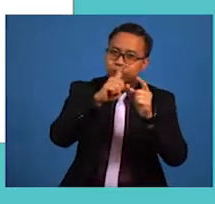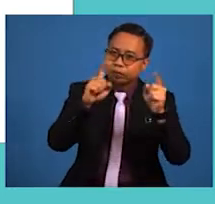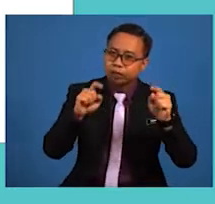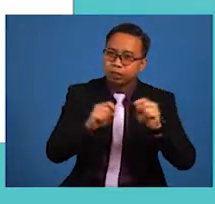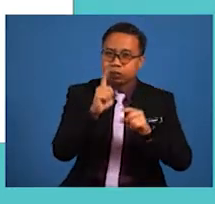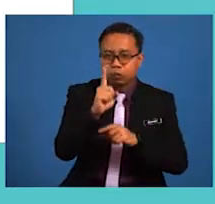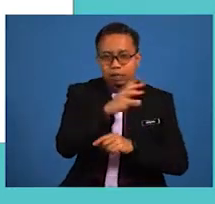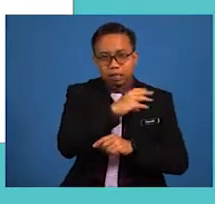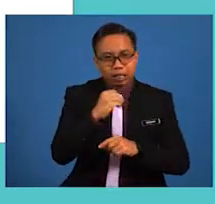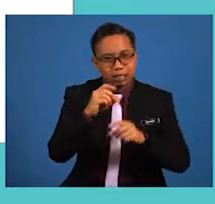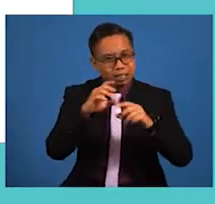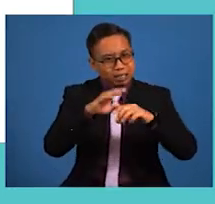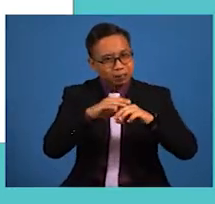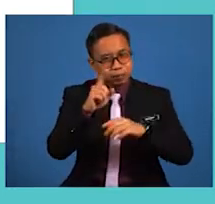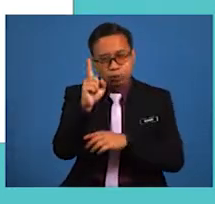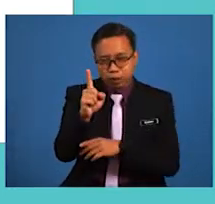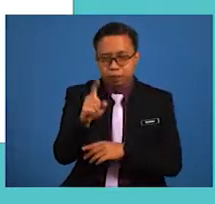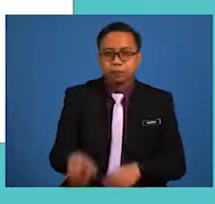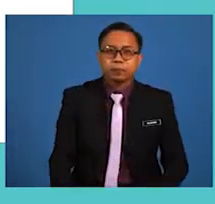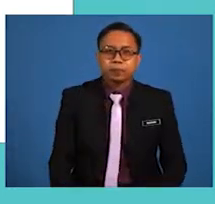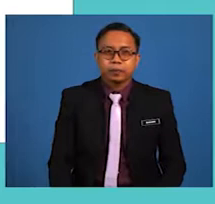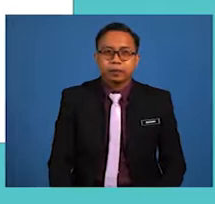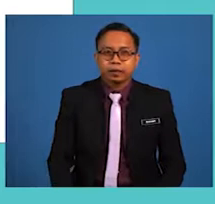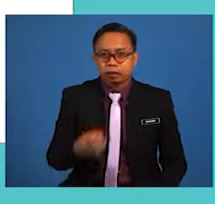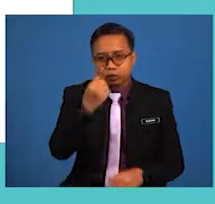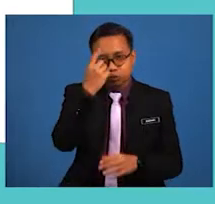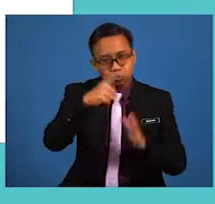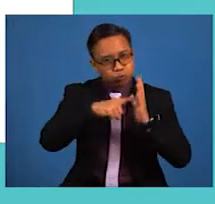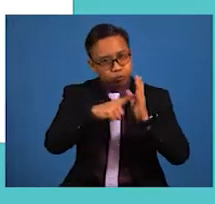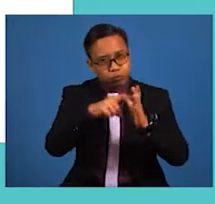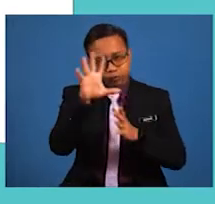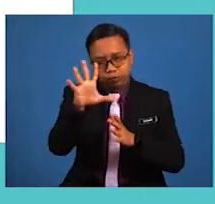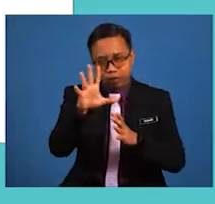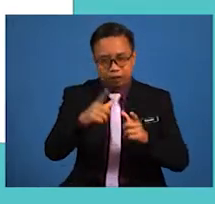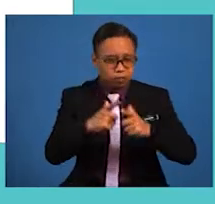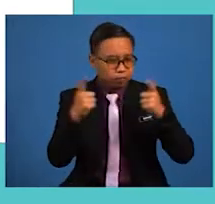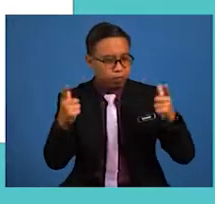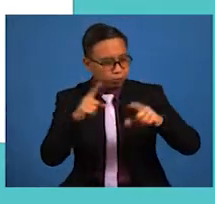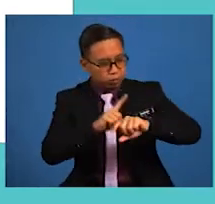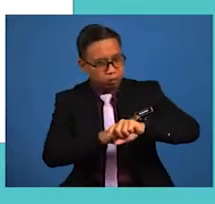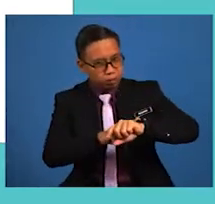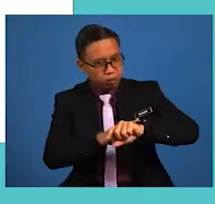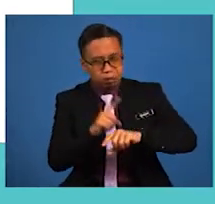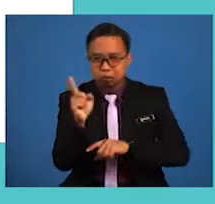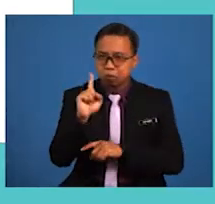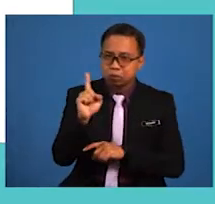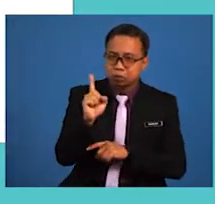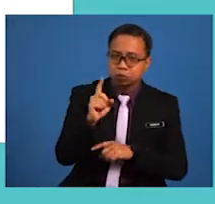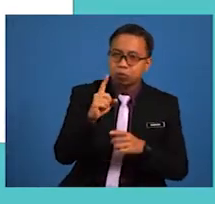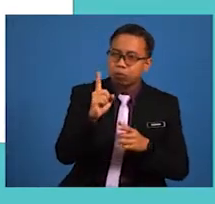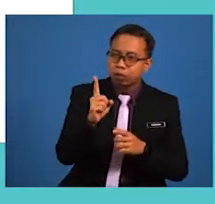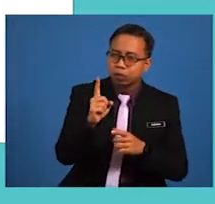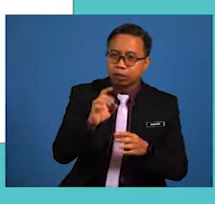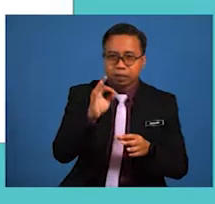1? The time frame for Figure 1 states 5 different blocks of time, which are